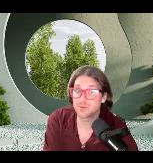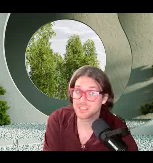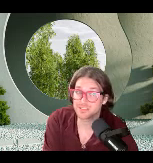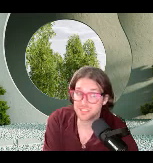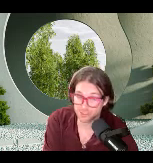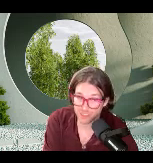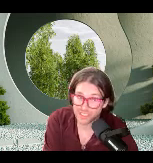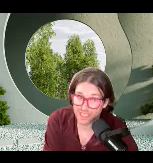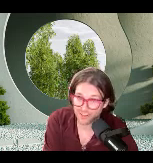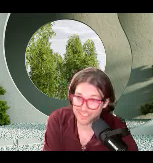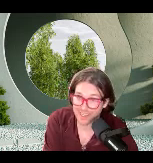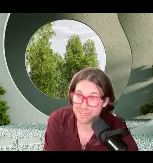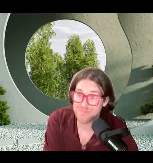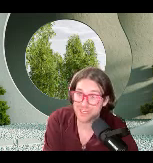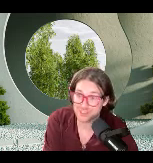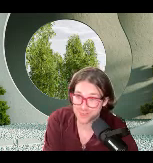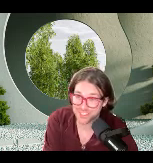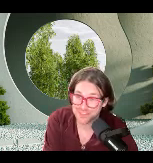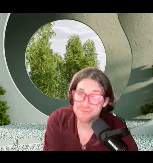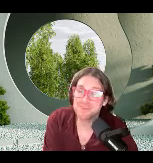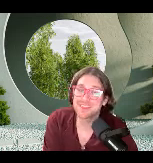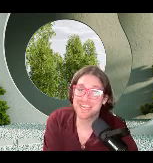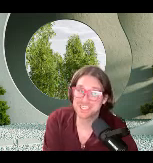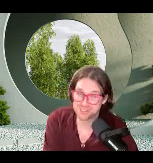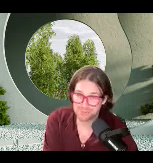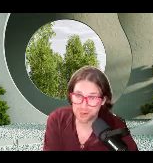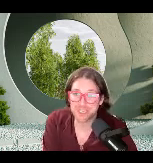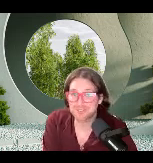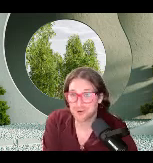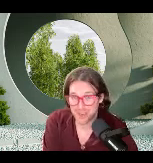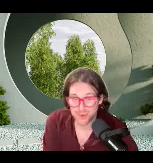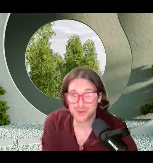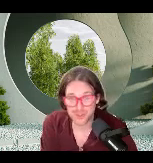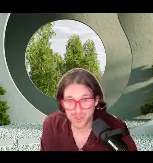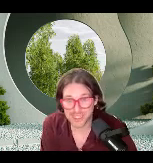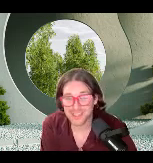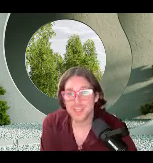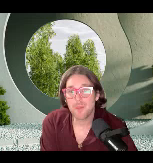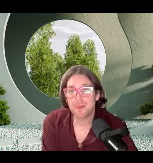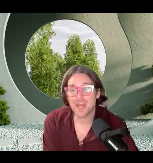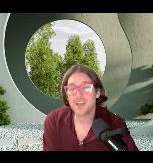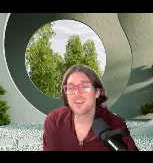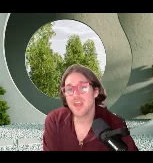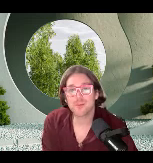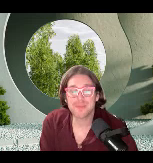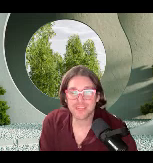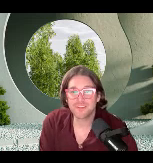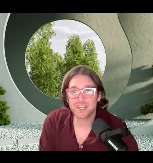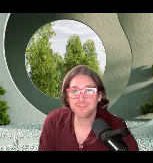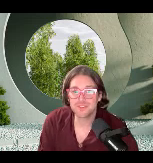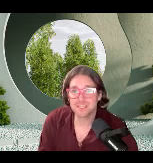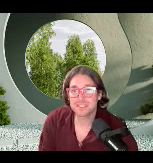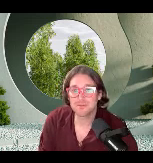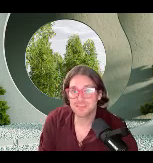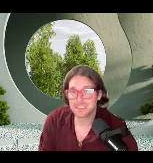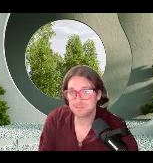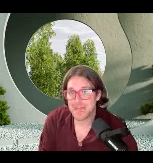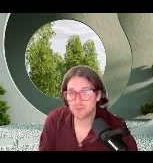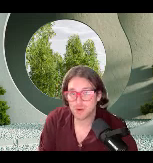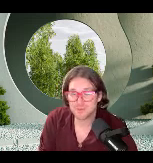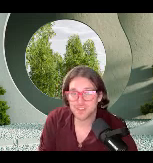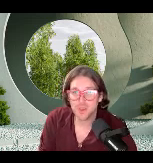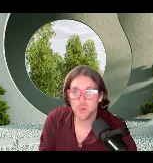doesn't mean you don't need to still look at that alt text and make sure that it is appropriate for what you are doing. But another benefit of using some